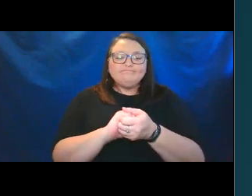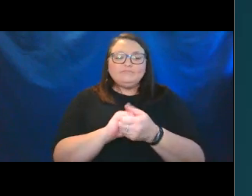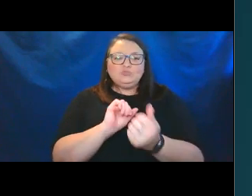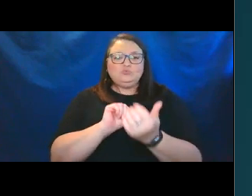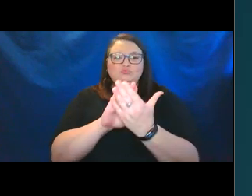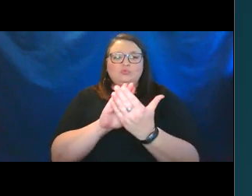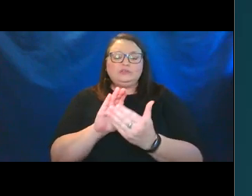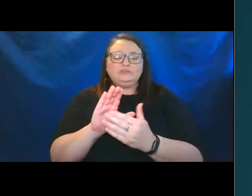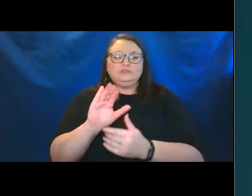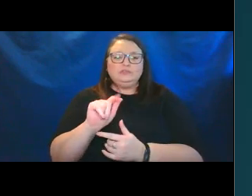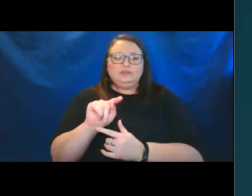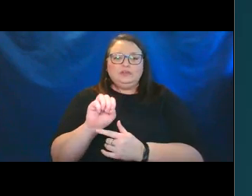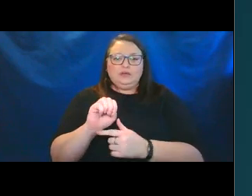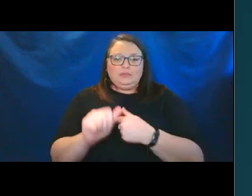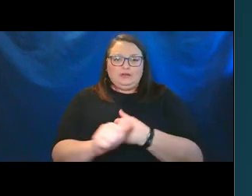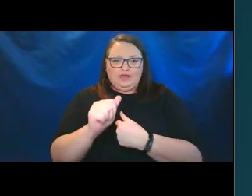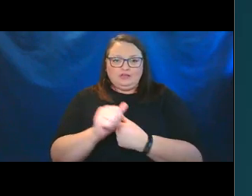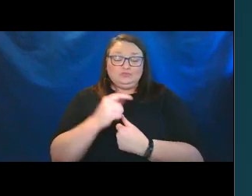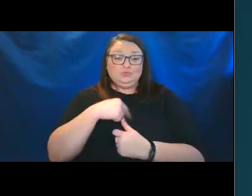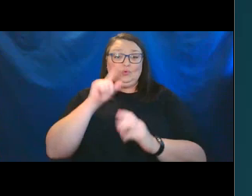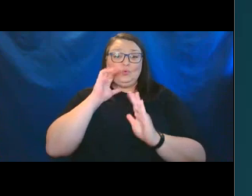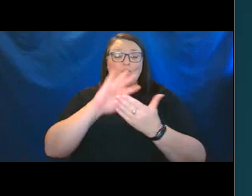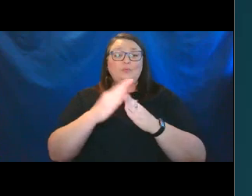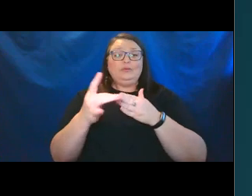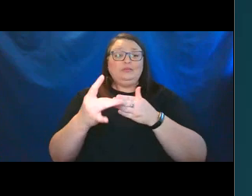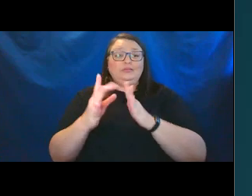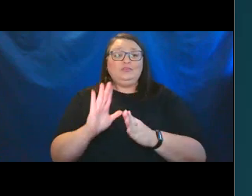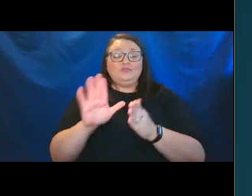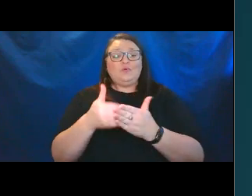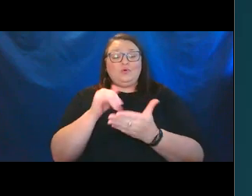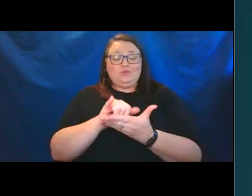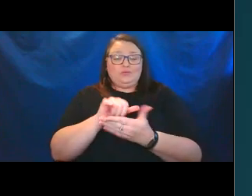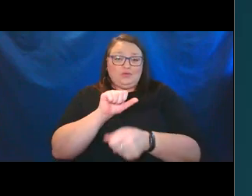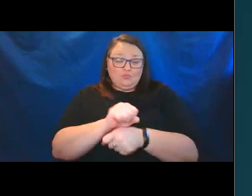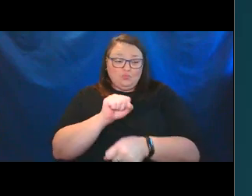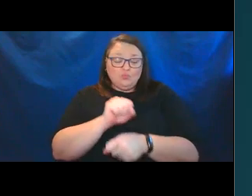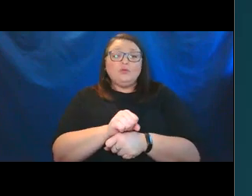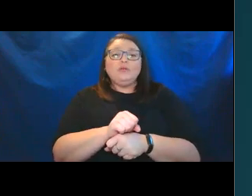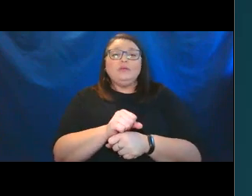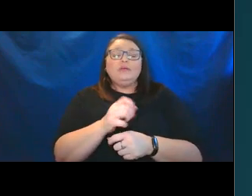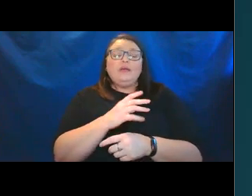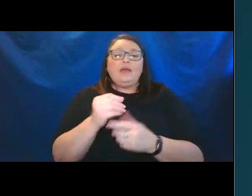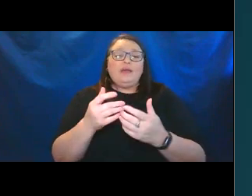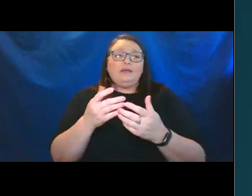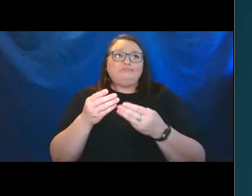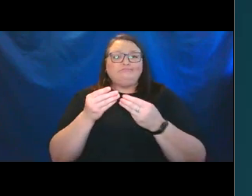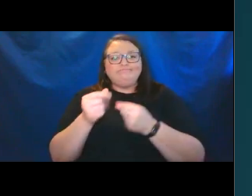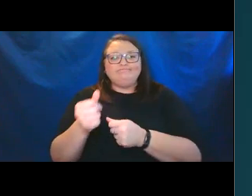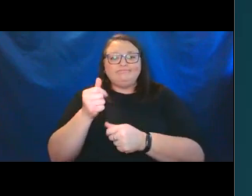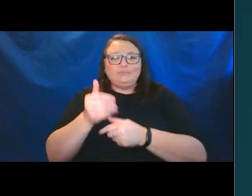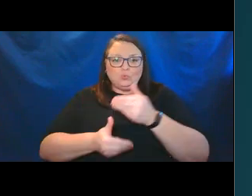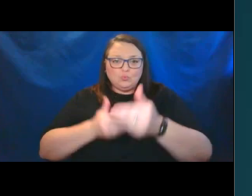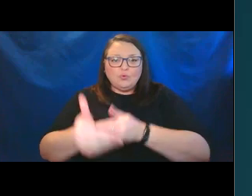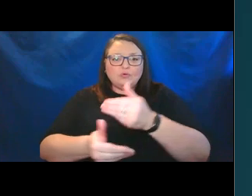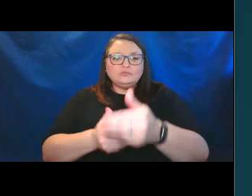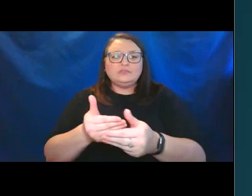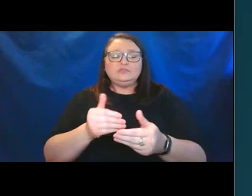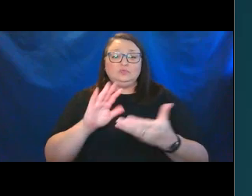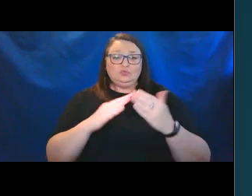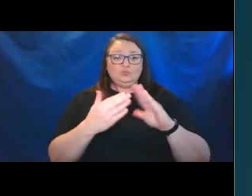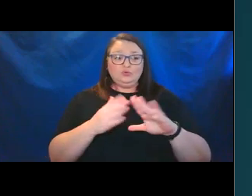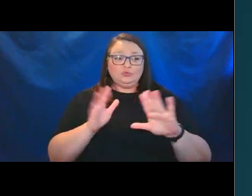be the convener of all of that work, and then create a process that is streamlined so that the community in which we serve